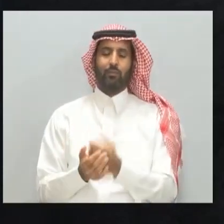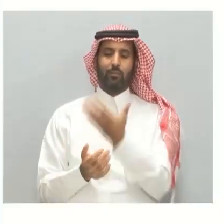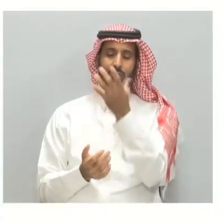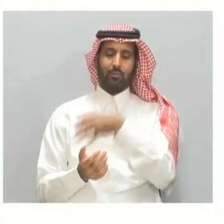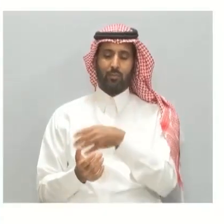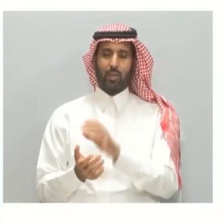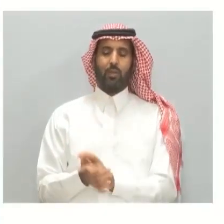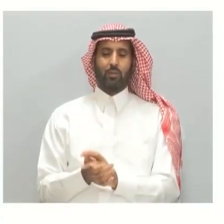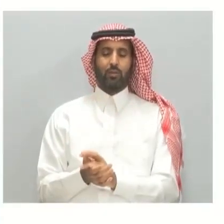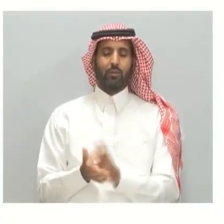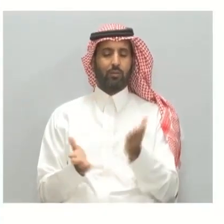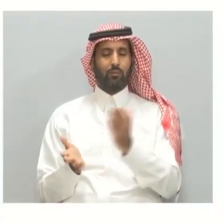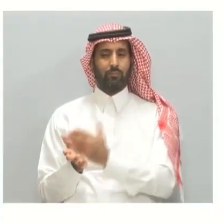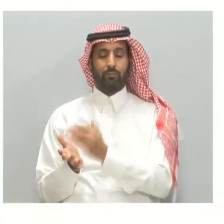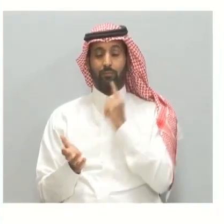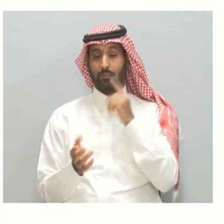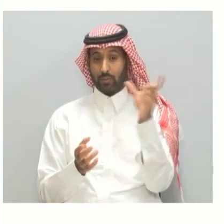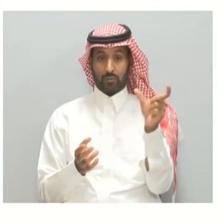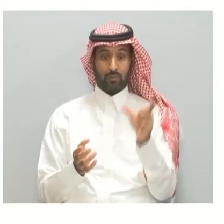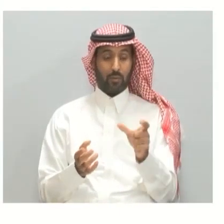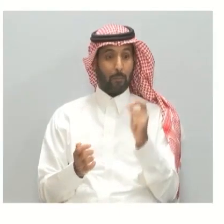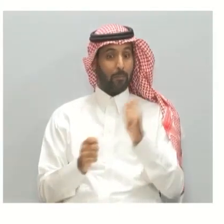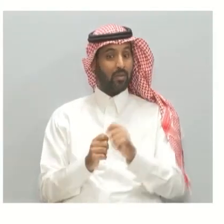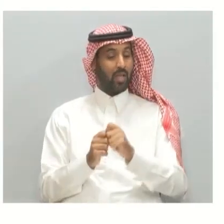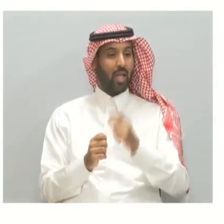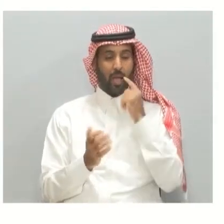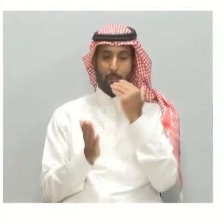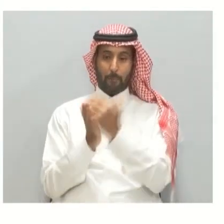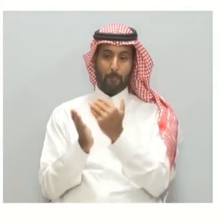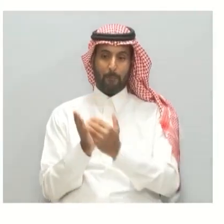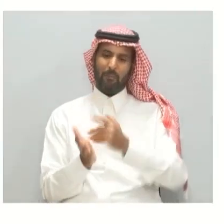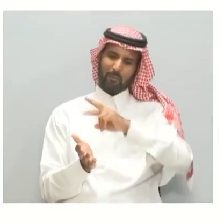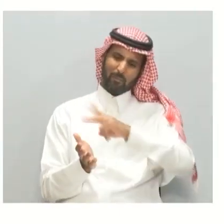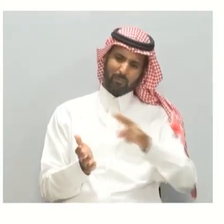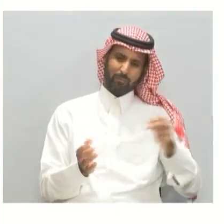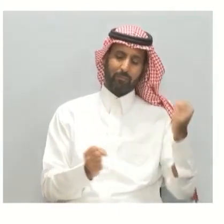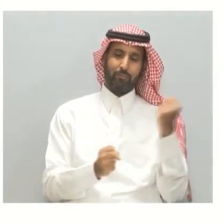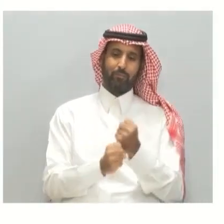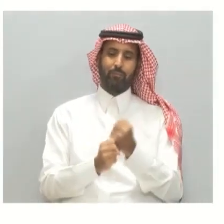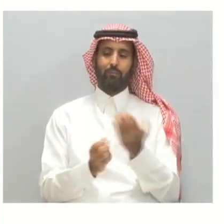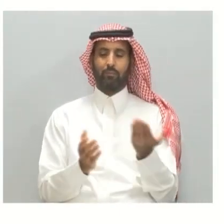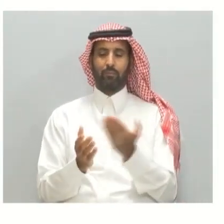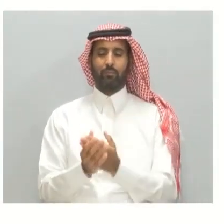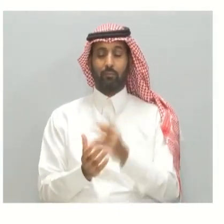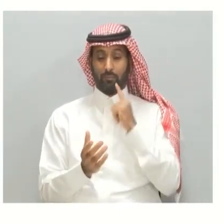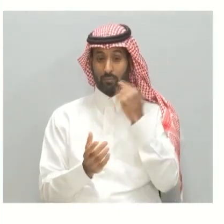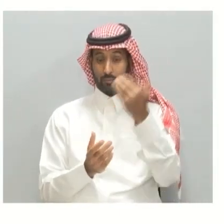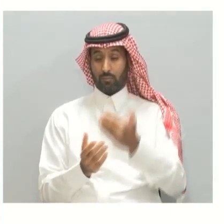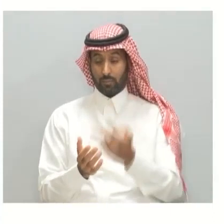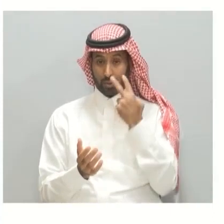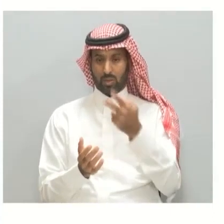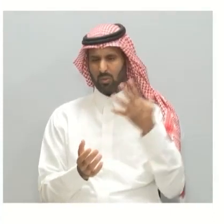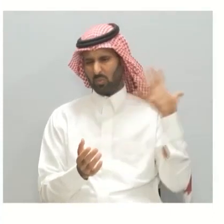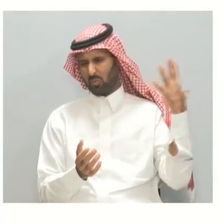a man. So these are words made up to label some unusual jobs. Also here, you can say